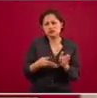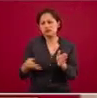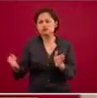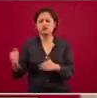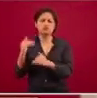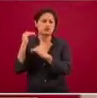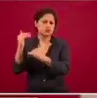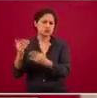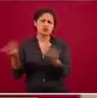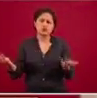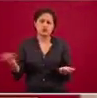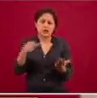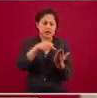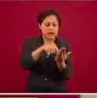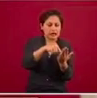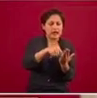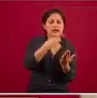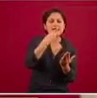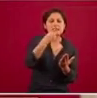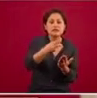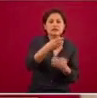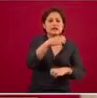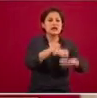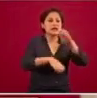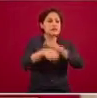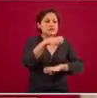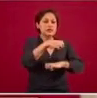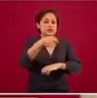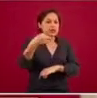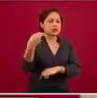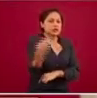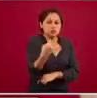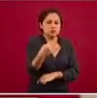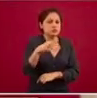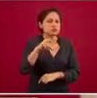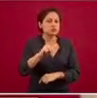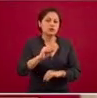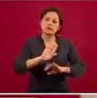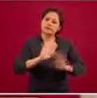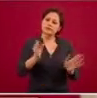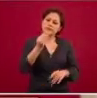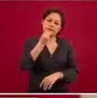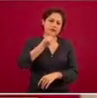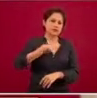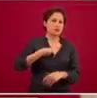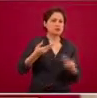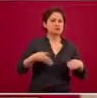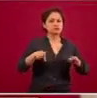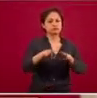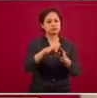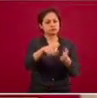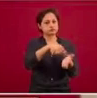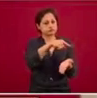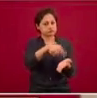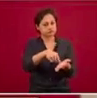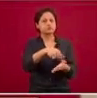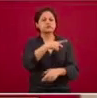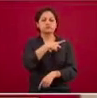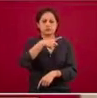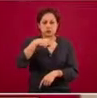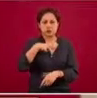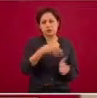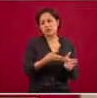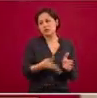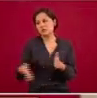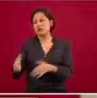We made the official release March the 31st, and it's very clear which activities belong to the essential sectors and which activities